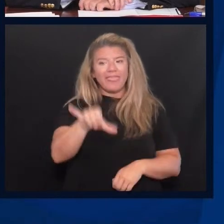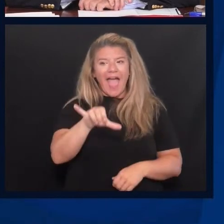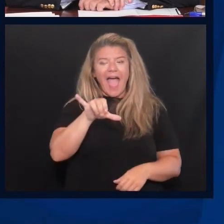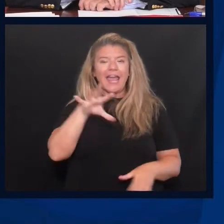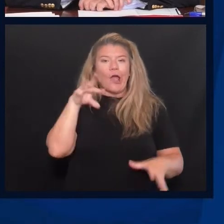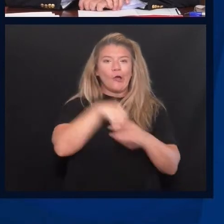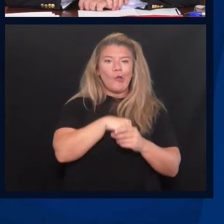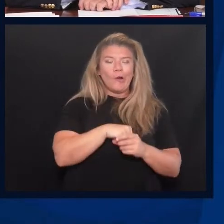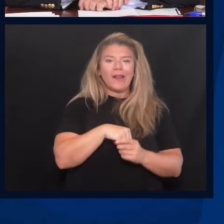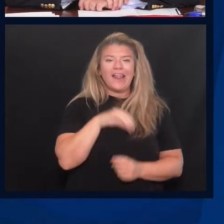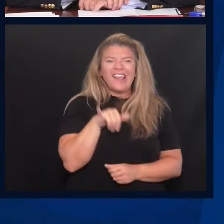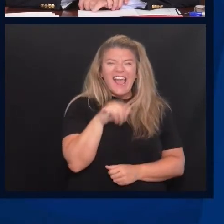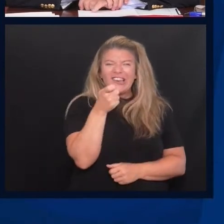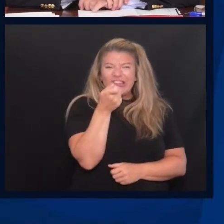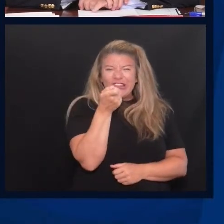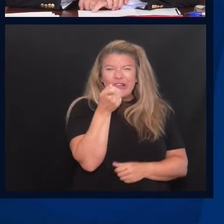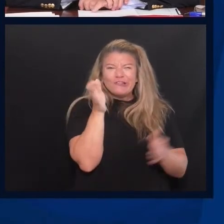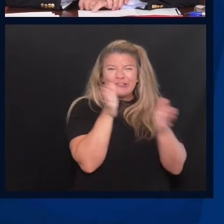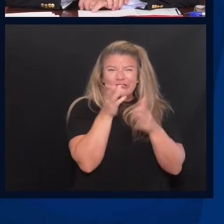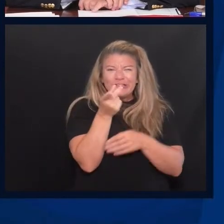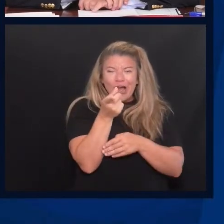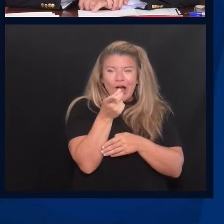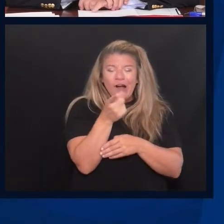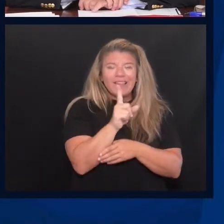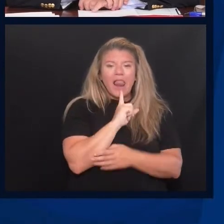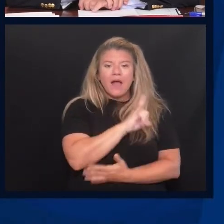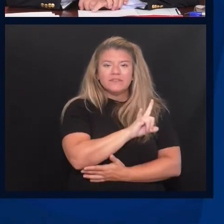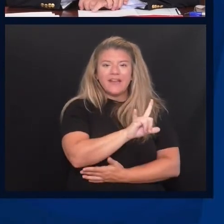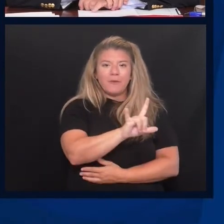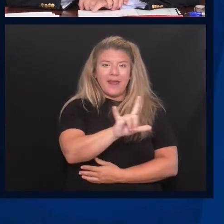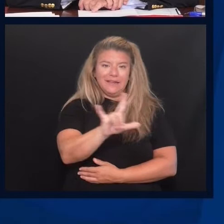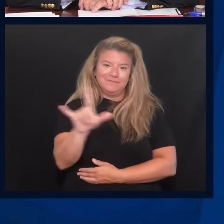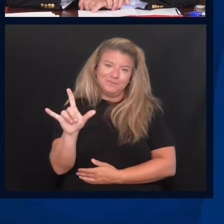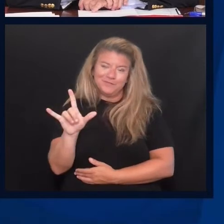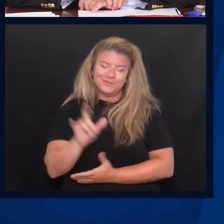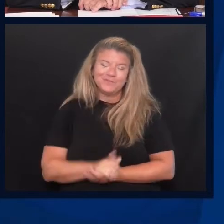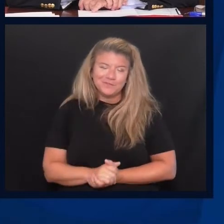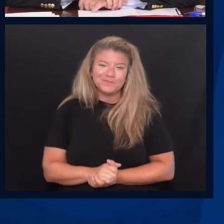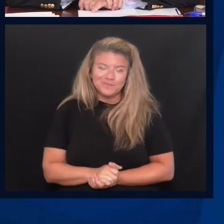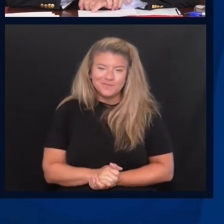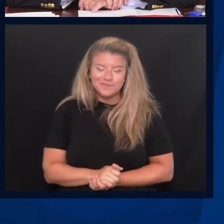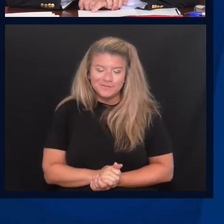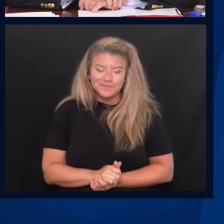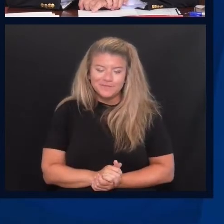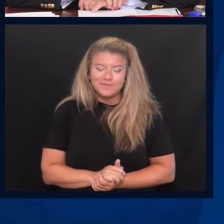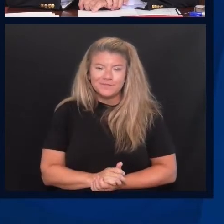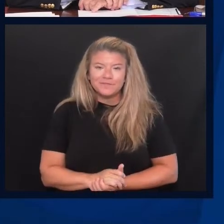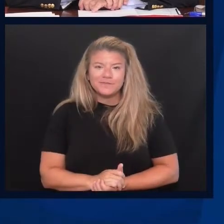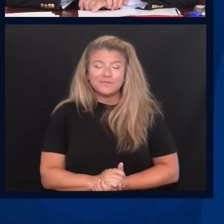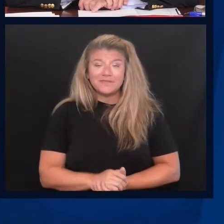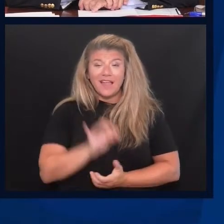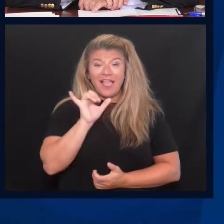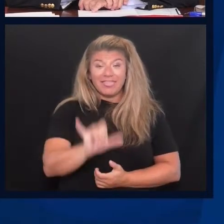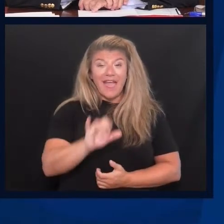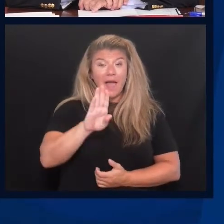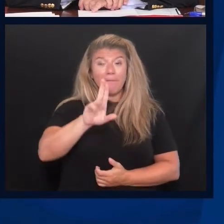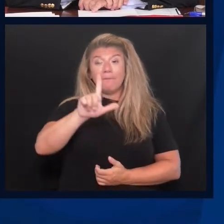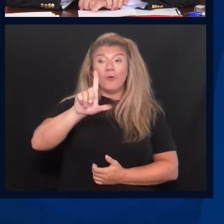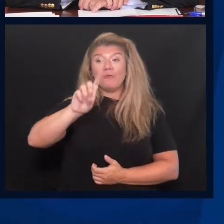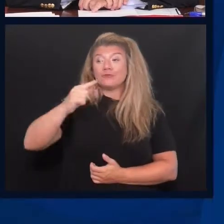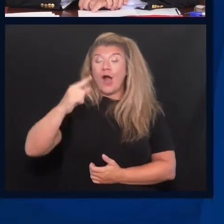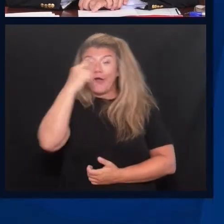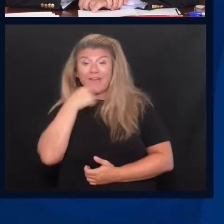dog that loves everybody that she comes in contact with, you know, and that little bulldog